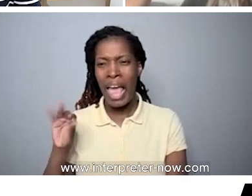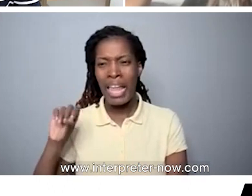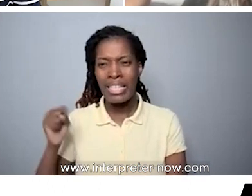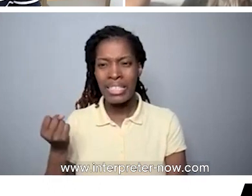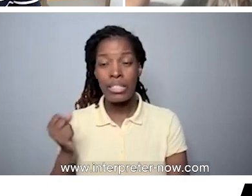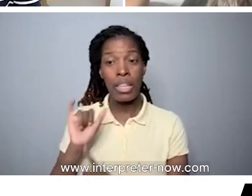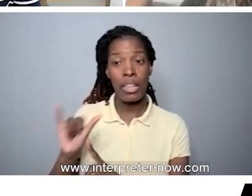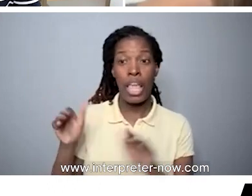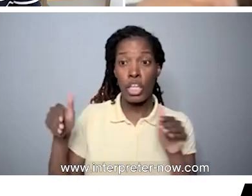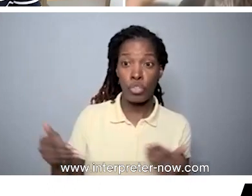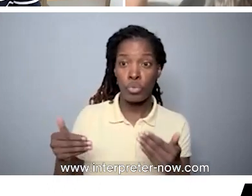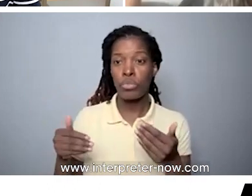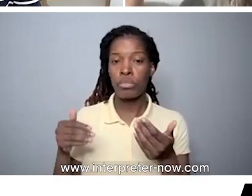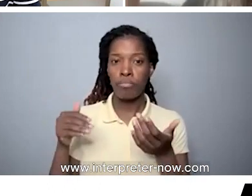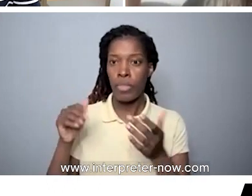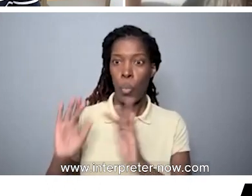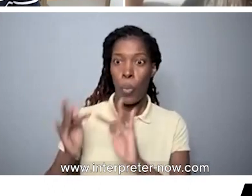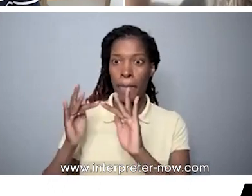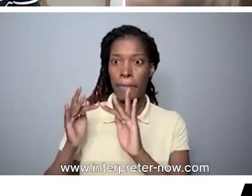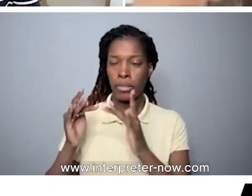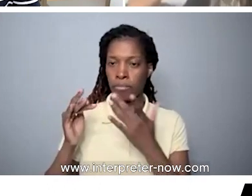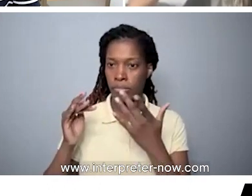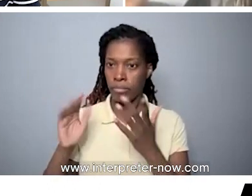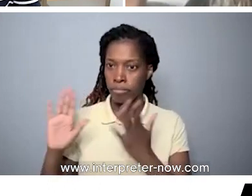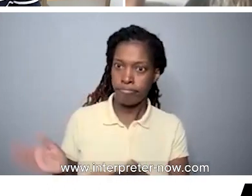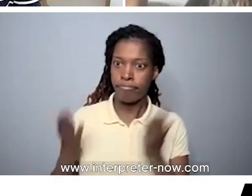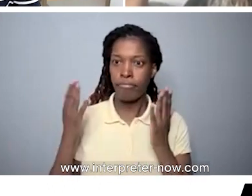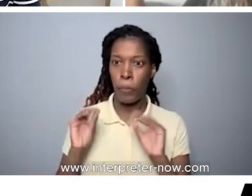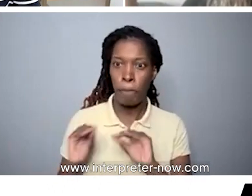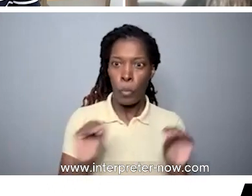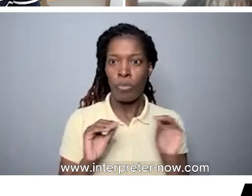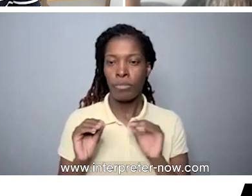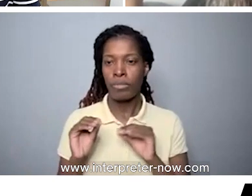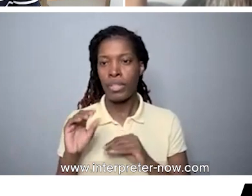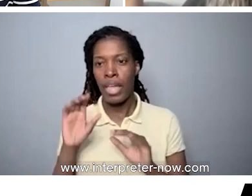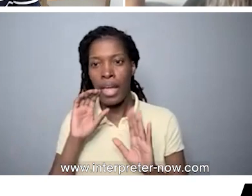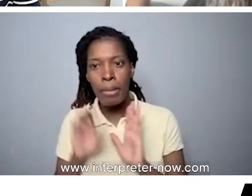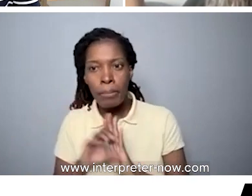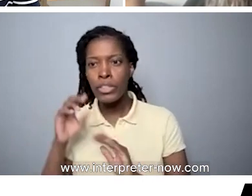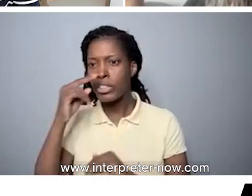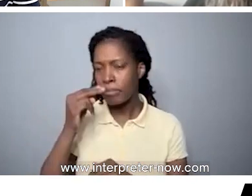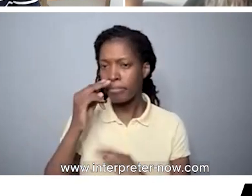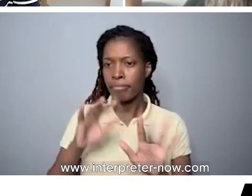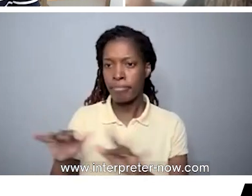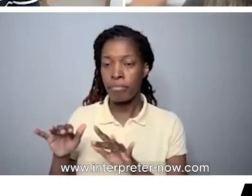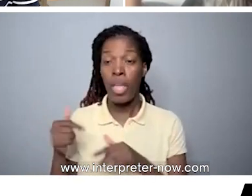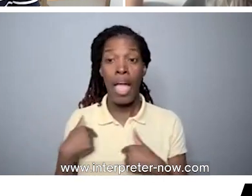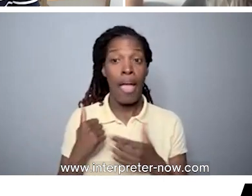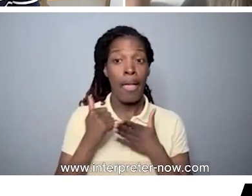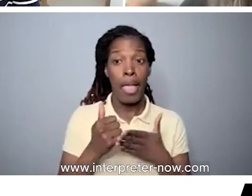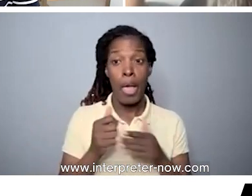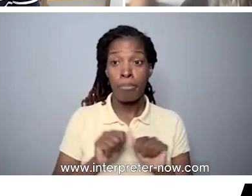went on from there to help launch Hulu. I ran digital at BET, the television network, Black Entertainment Television,